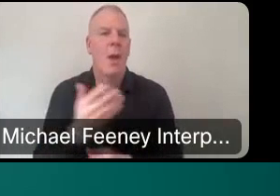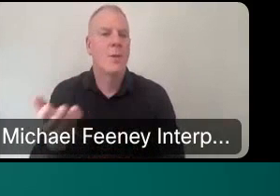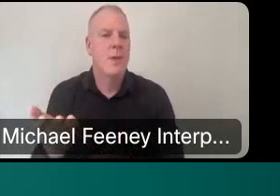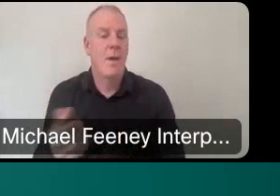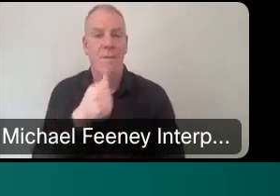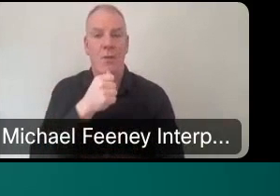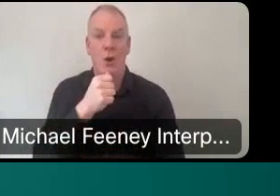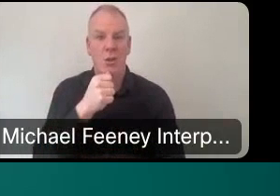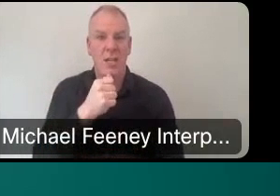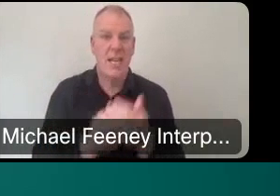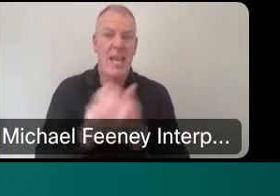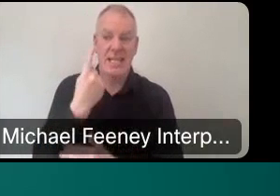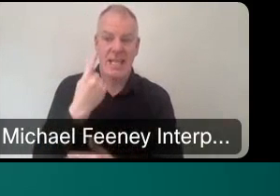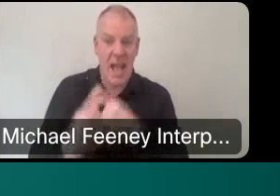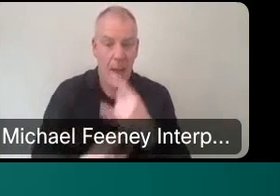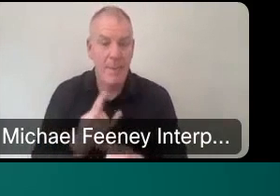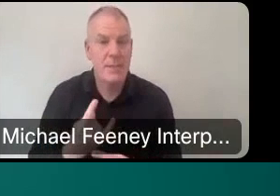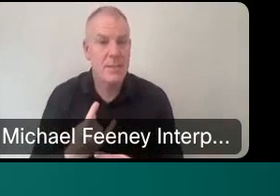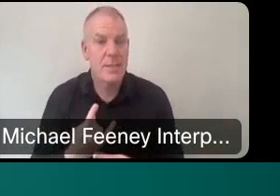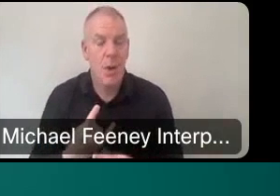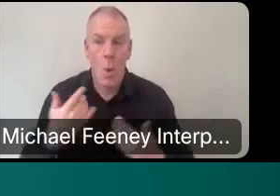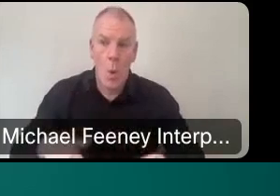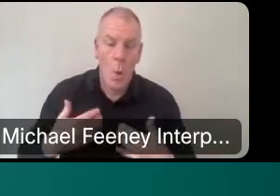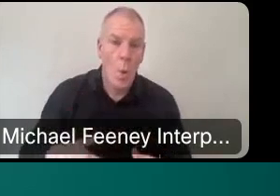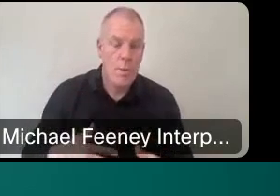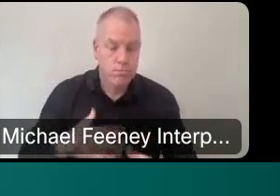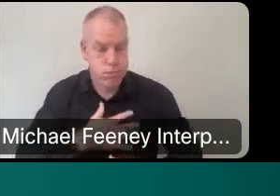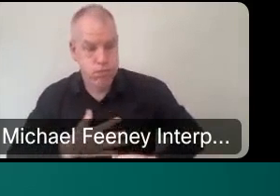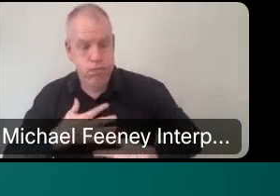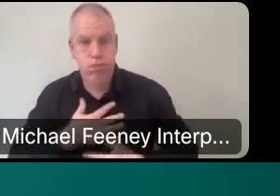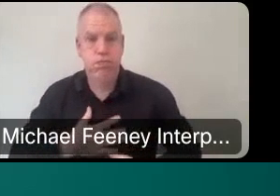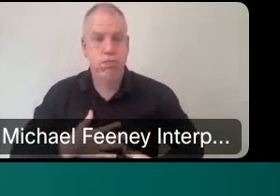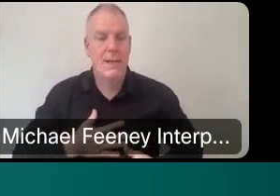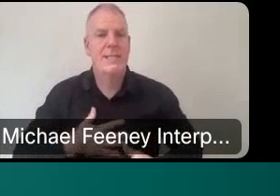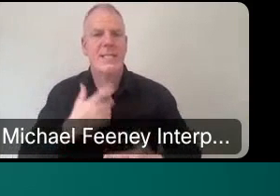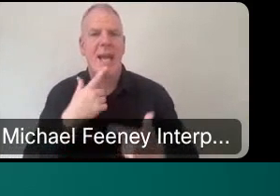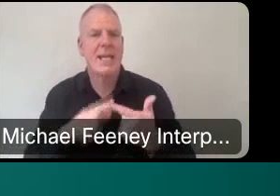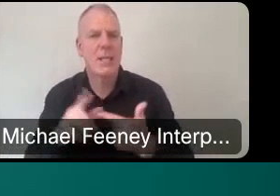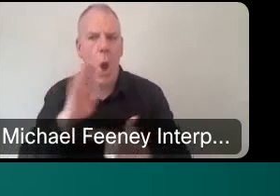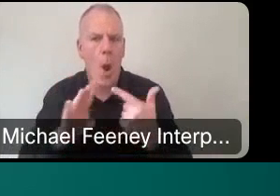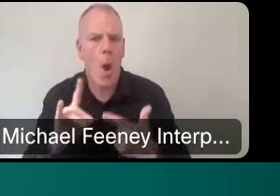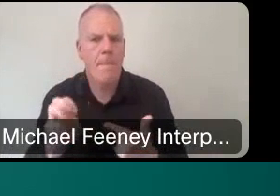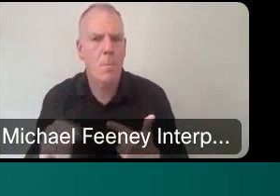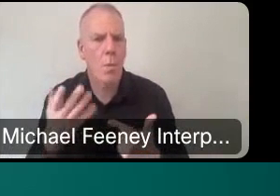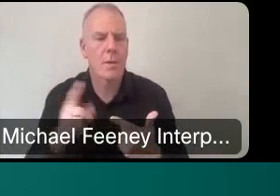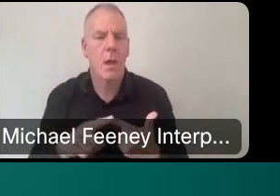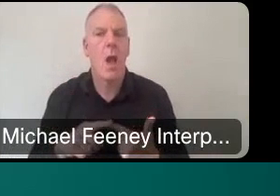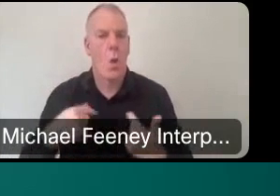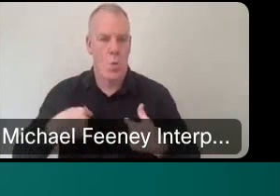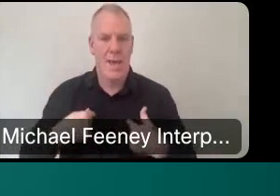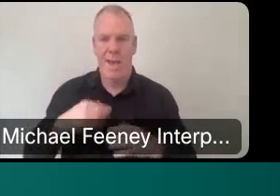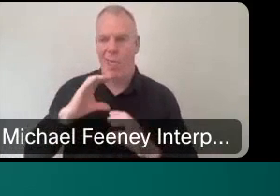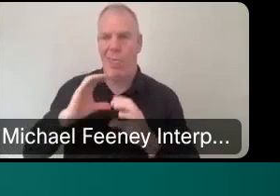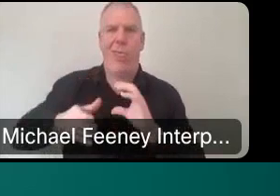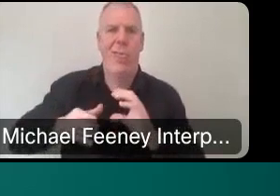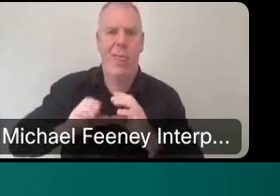The first harm being the incident that they have been involved in, and the second harm being the way that we have